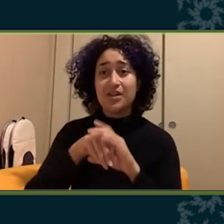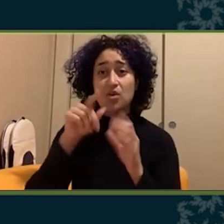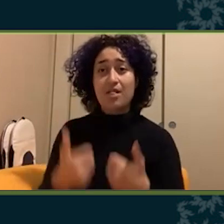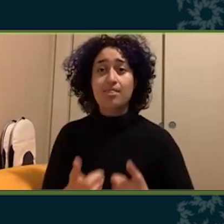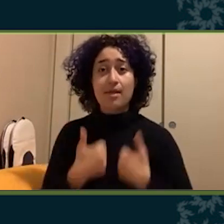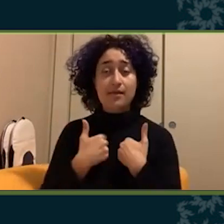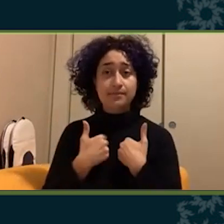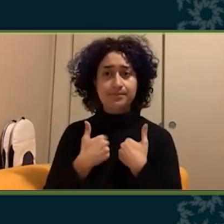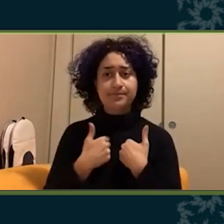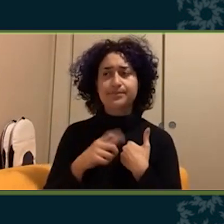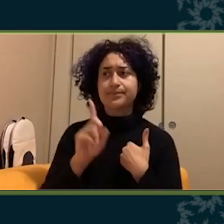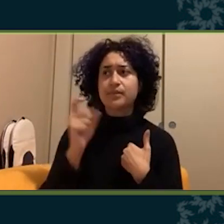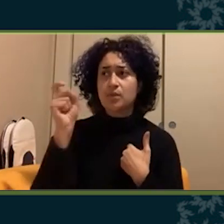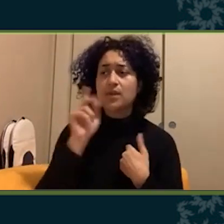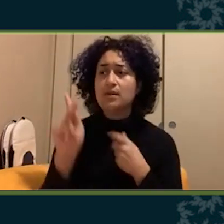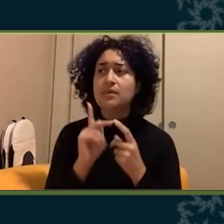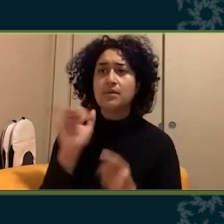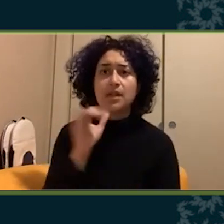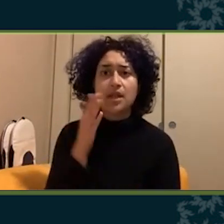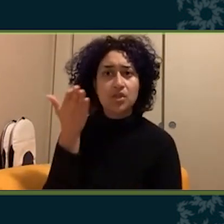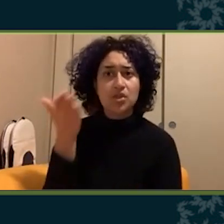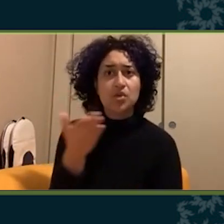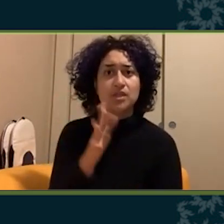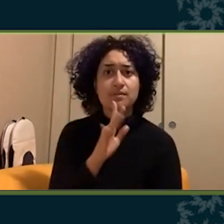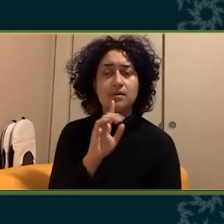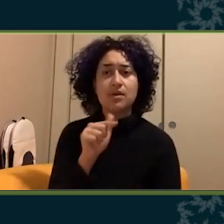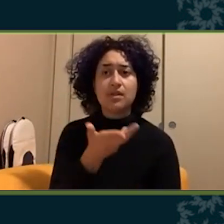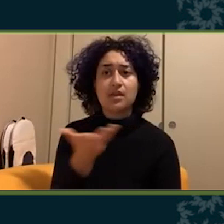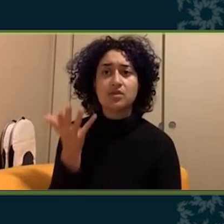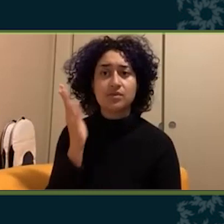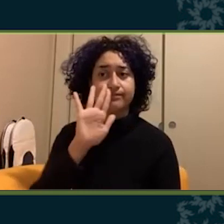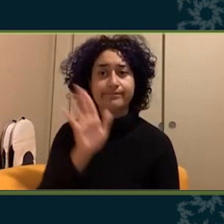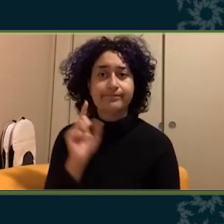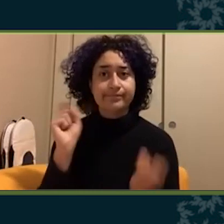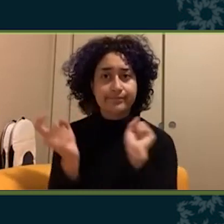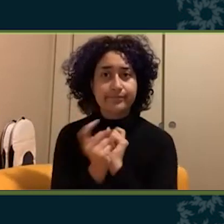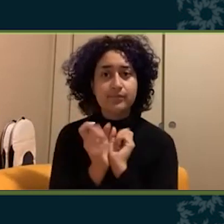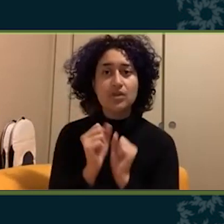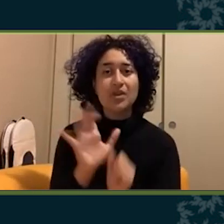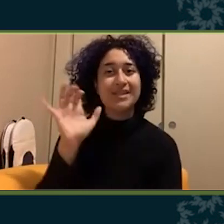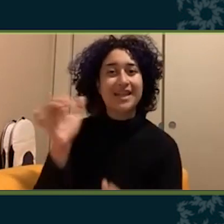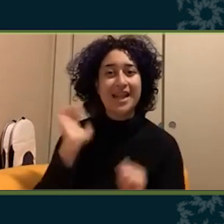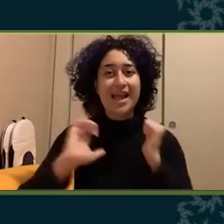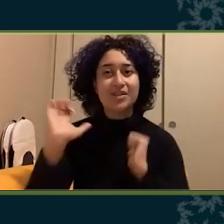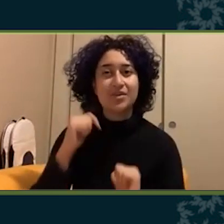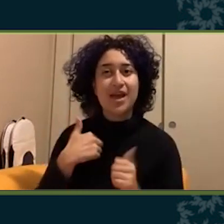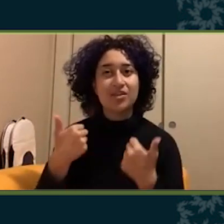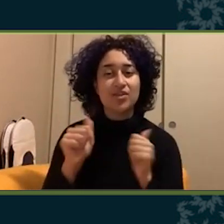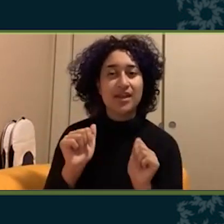like, we need people like you to speak up, or else things will never change, right? So it's with that attitude I kind of try to go